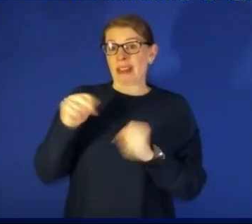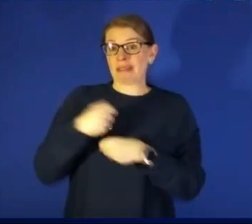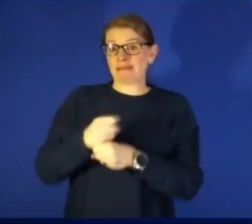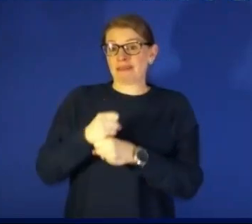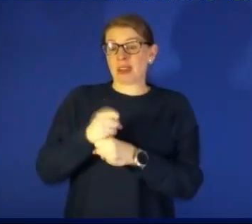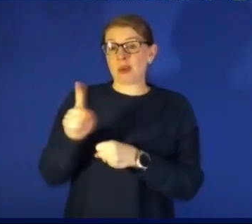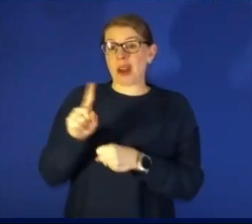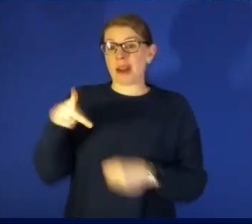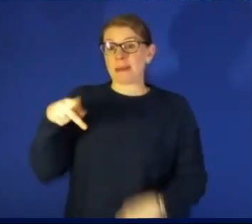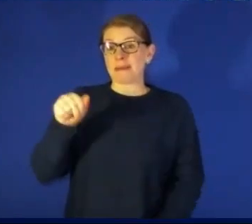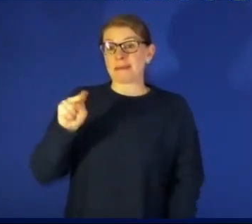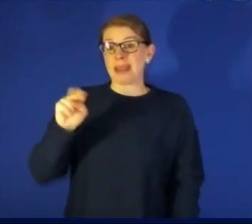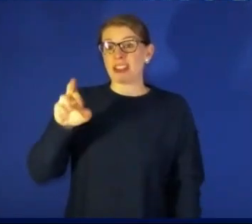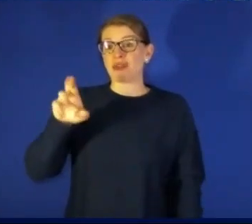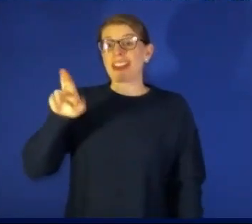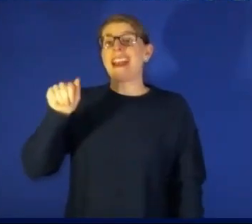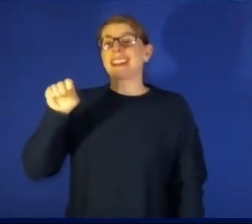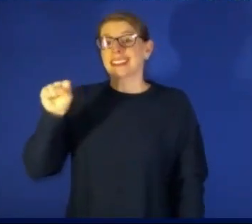in type 1 diabetes.